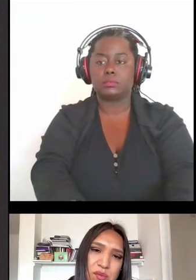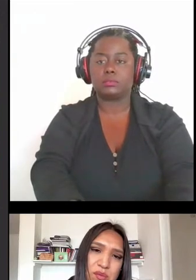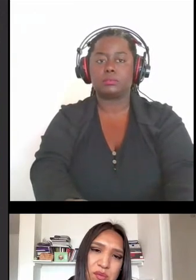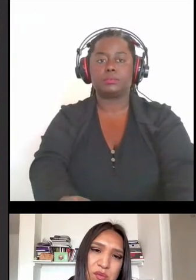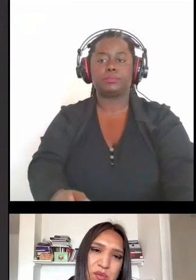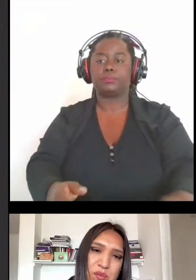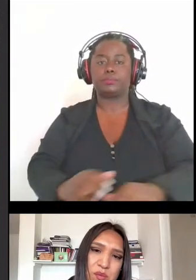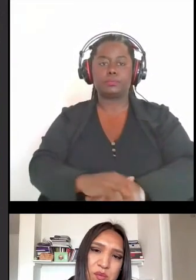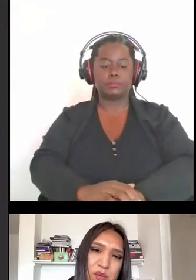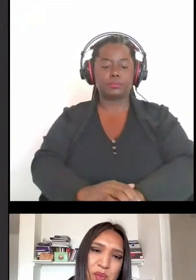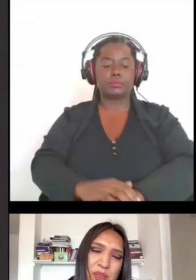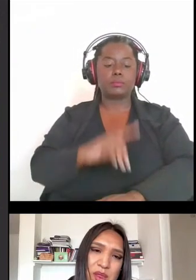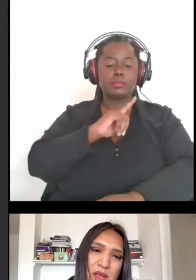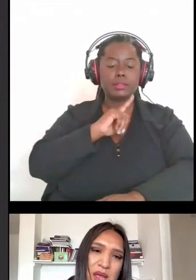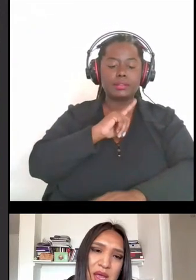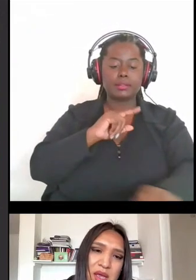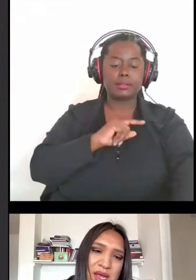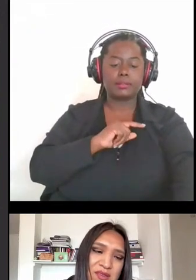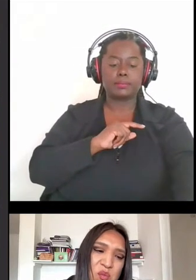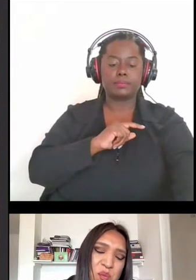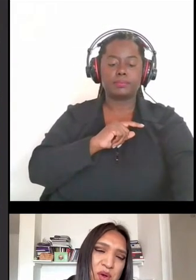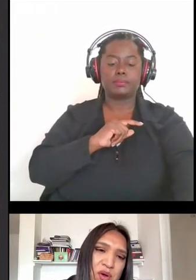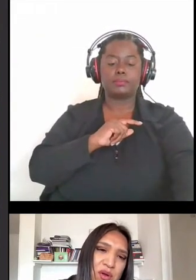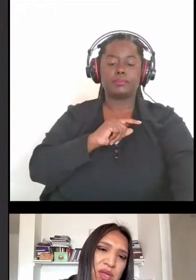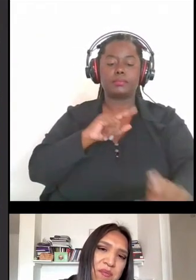I think we have another image